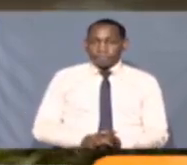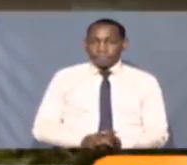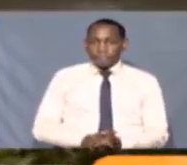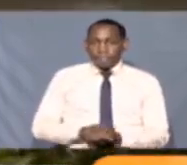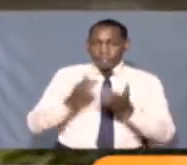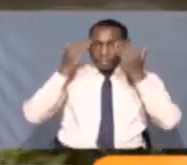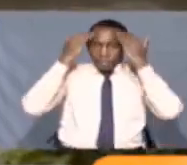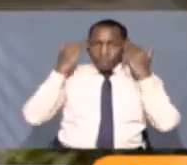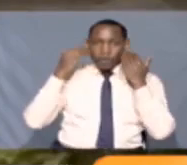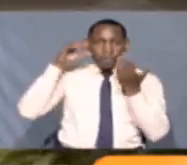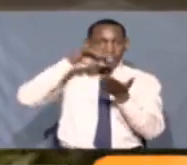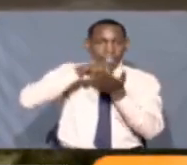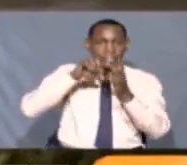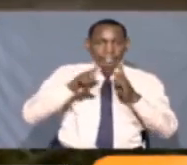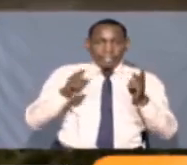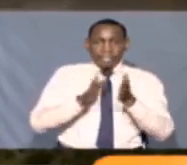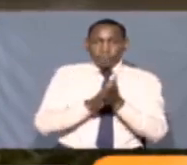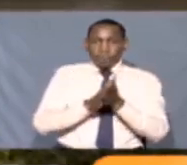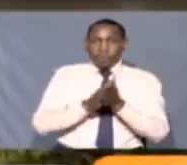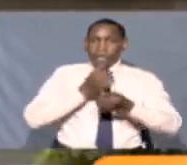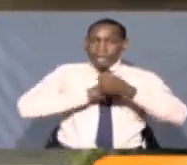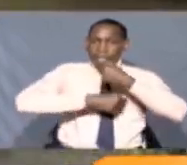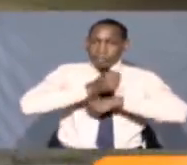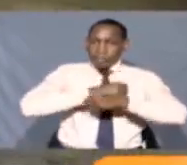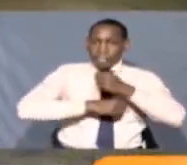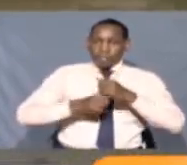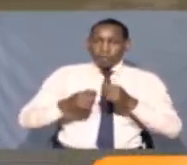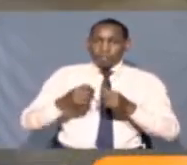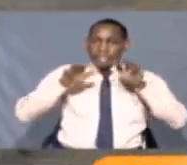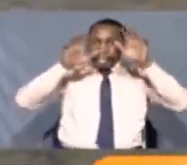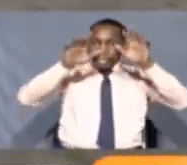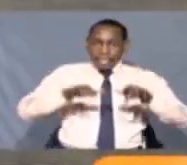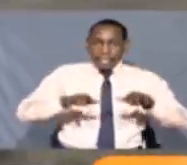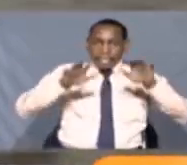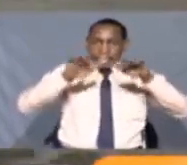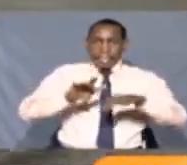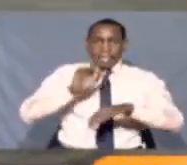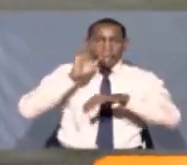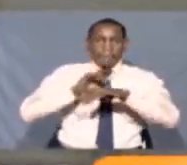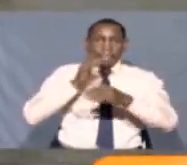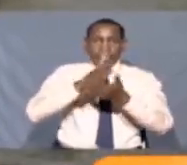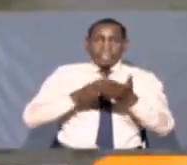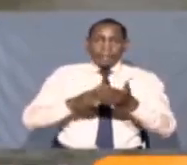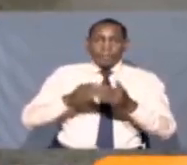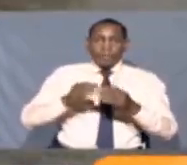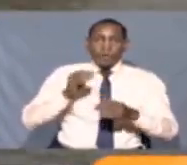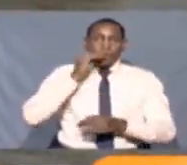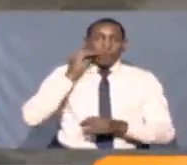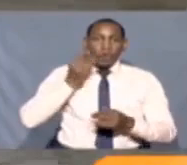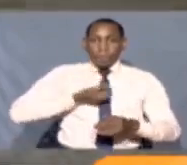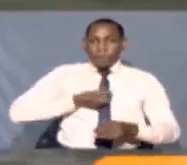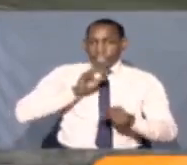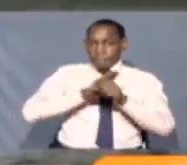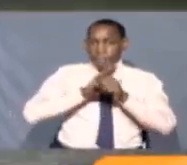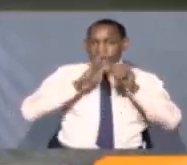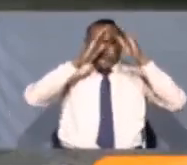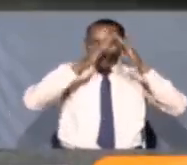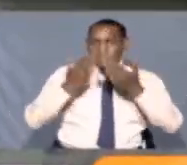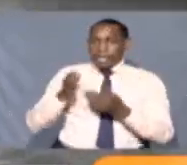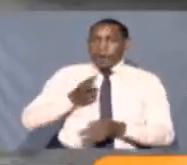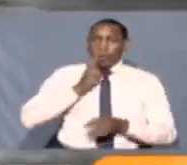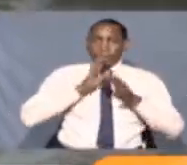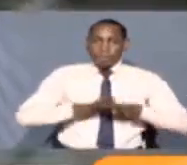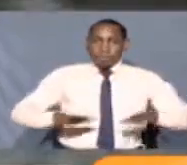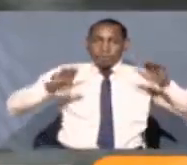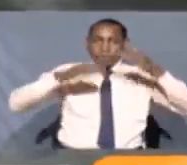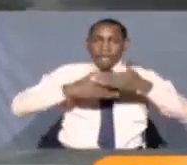The court case was triggered by events of March last year when heavy rains dealt a blow to some homeowners there. Most of the houses were flooded after